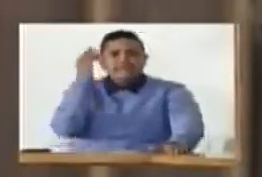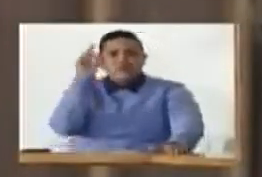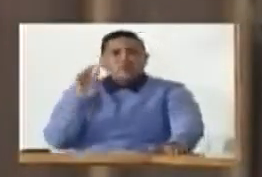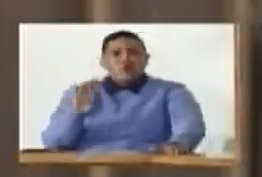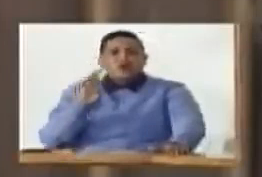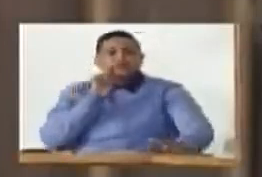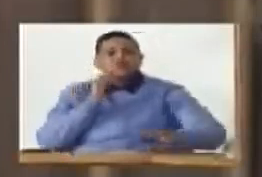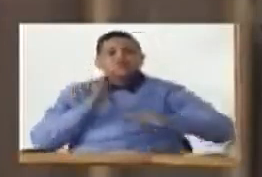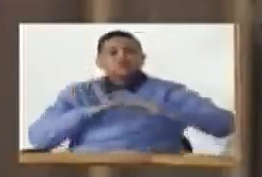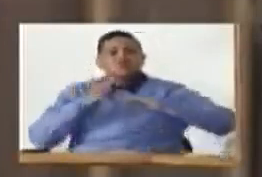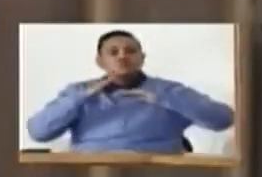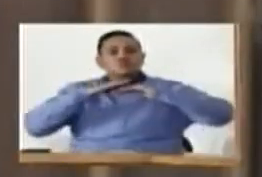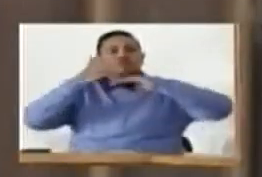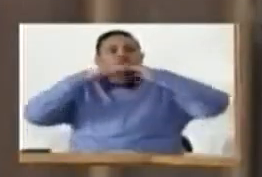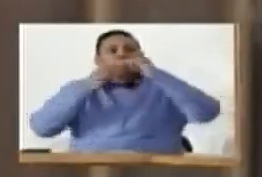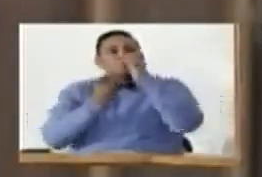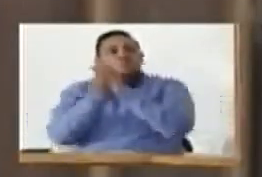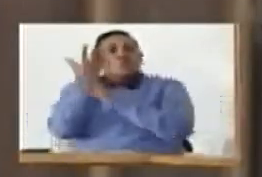growth.